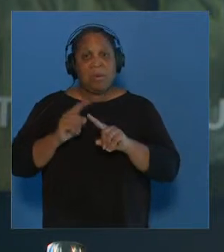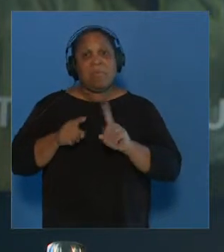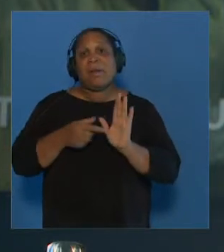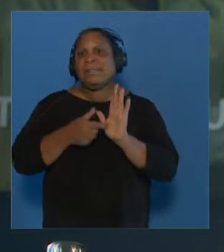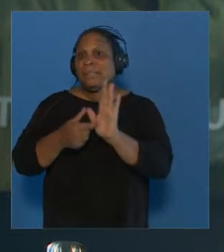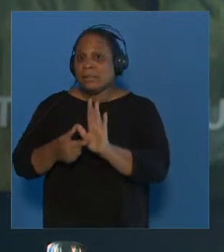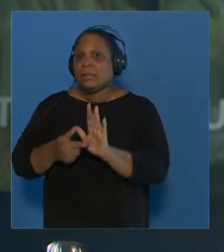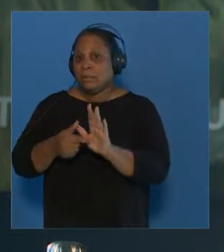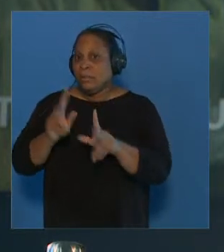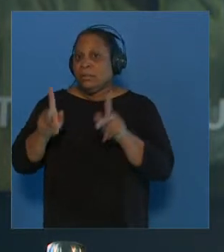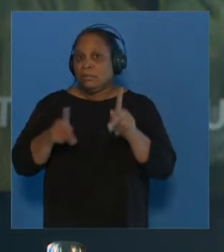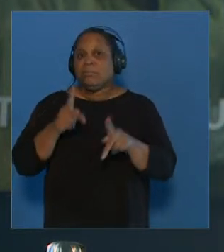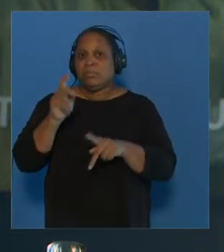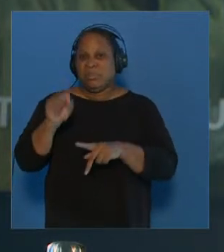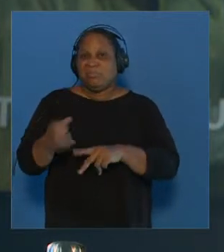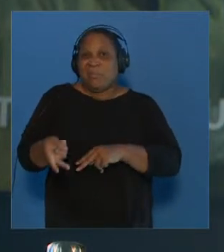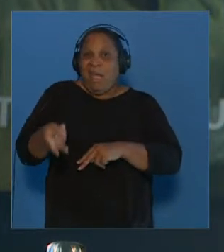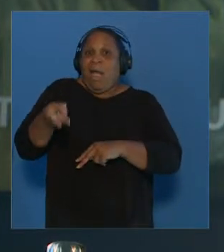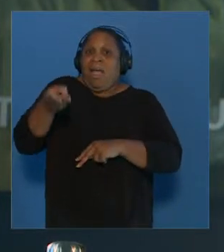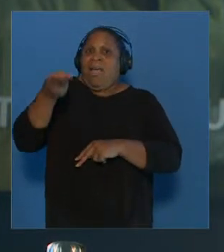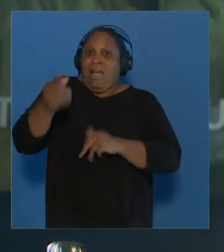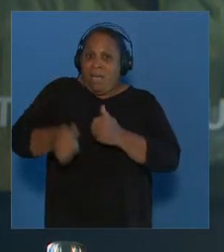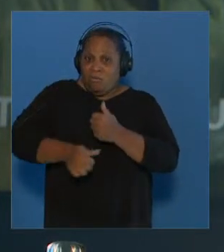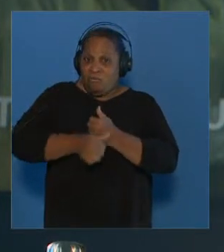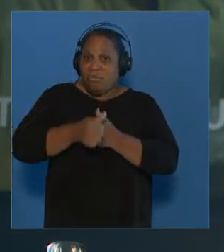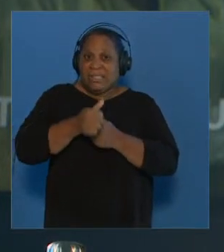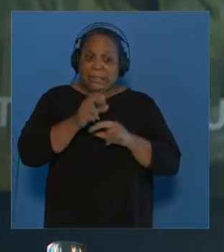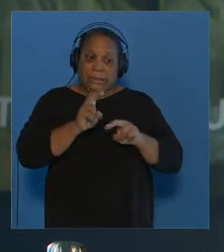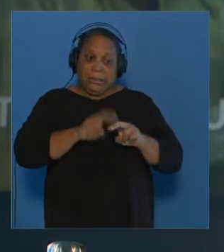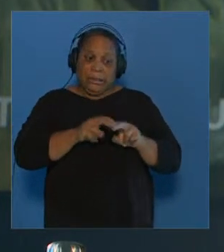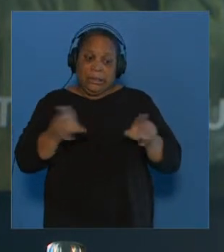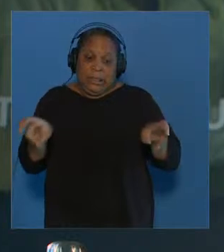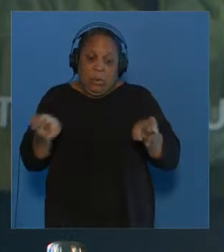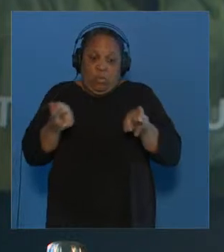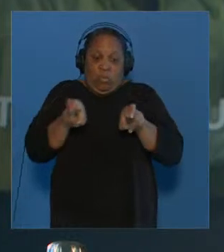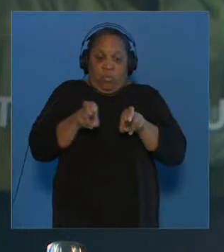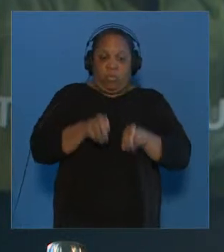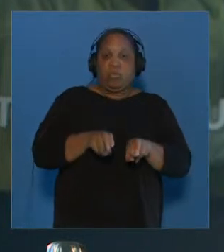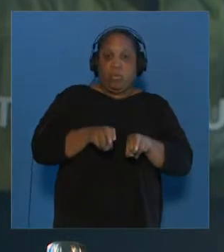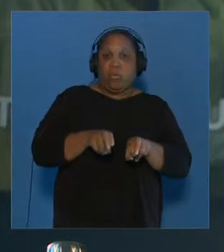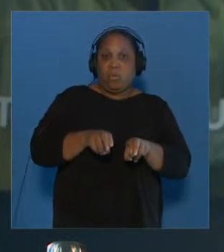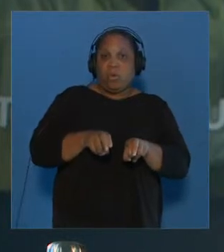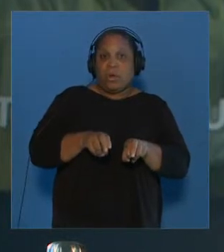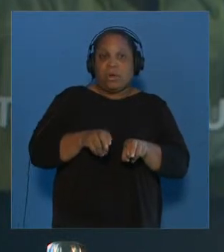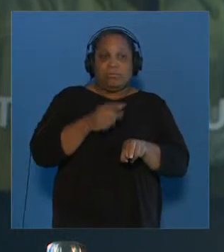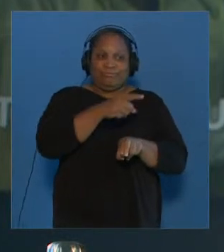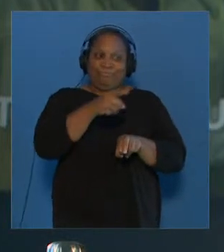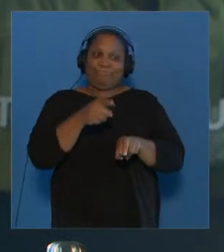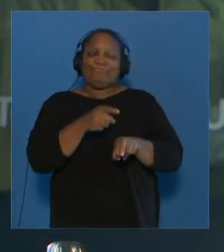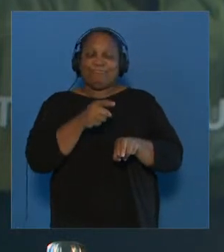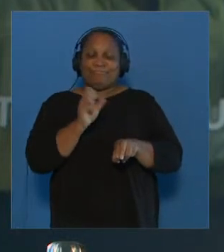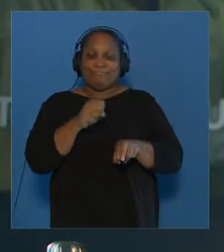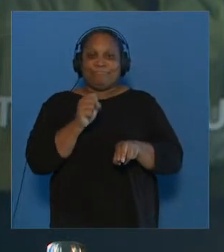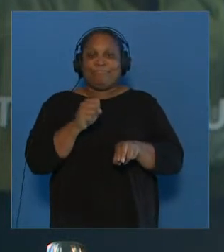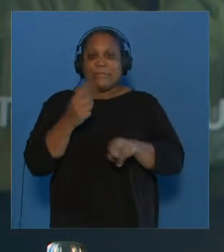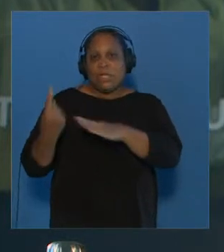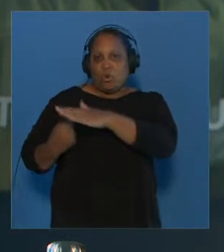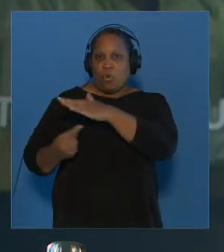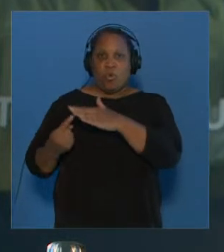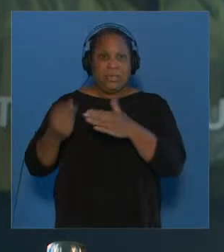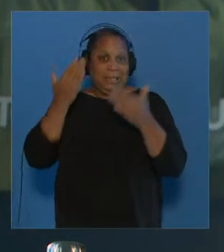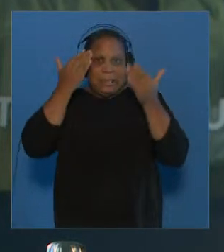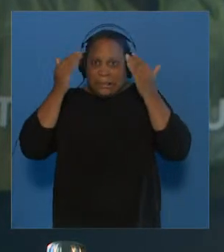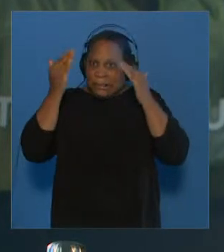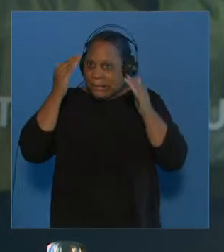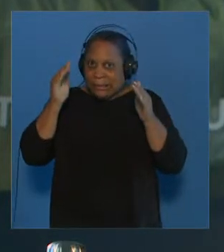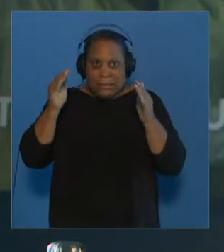those persons that would have been in high risk, perhaps sitting in the close proximity of those persons, would be the ones that would be subject to quarantine. I don't know those